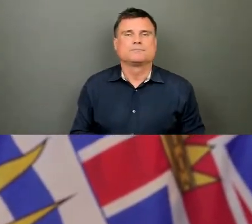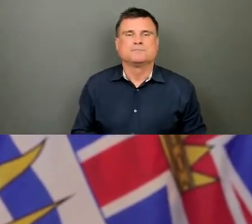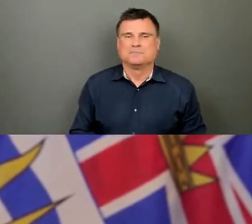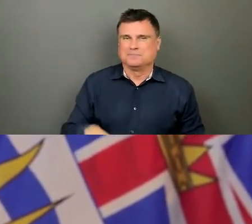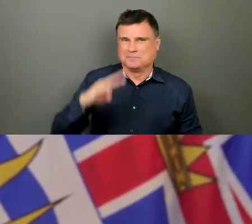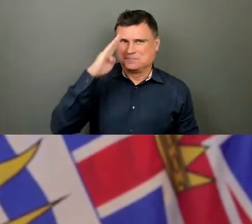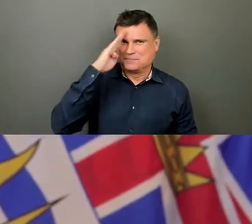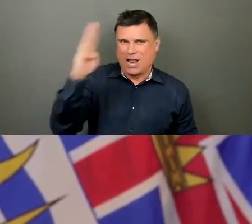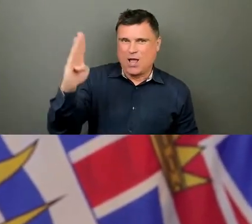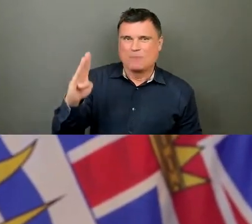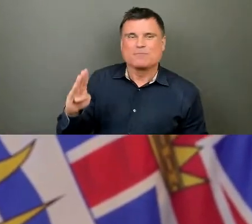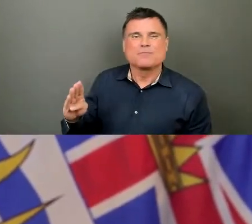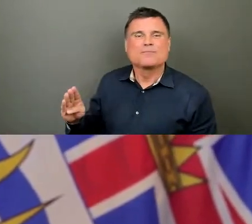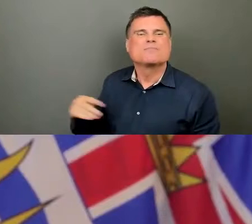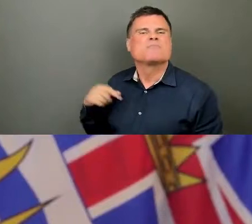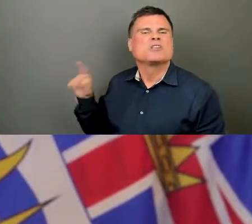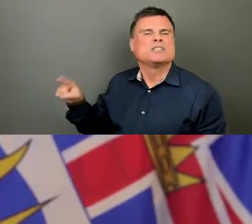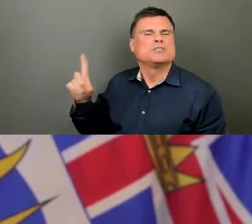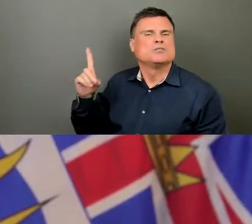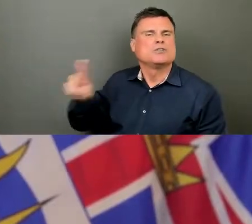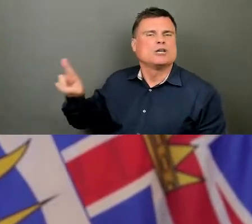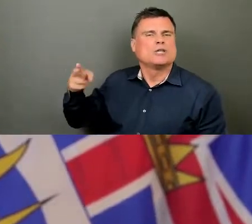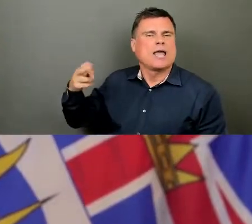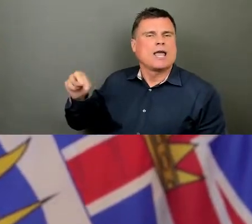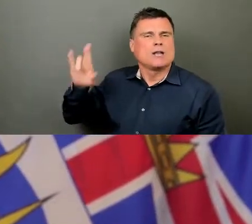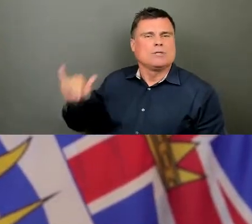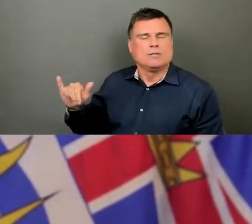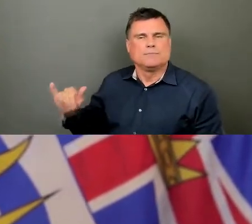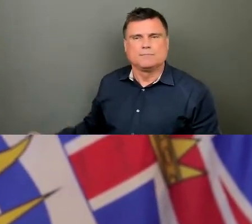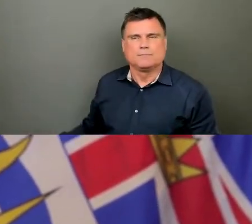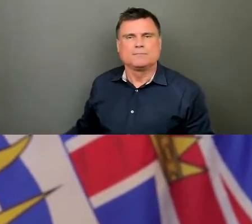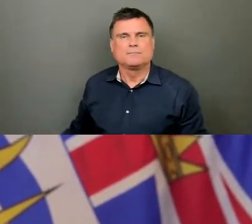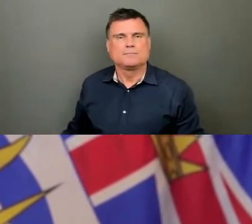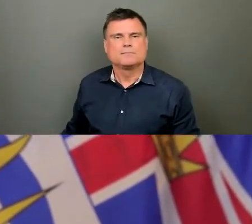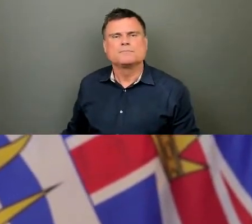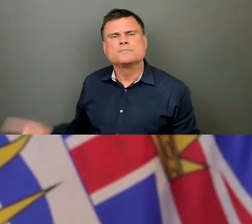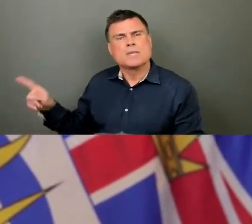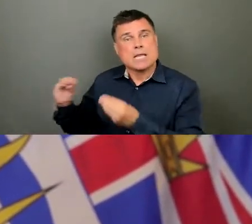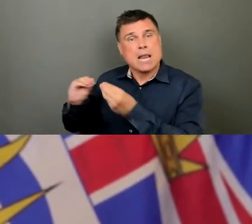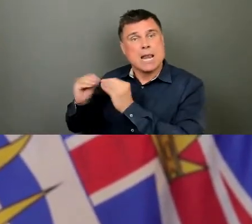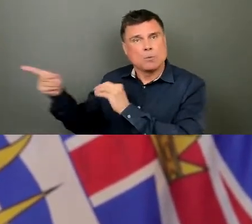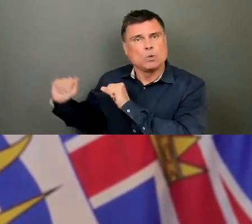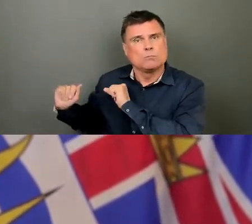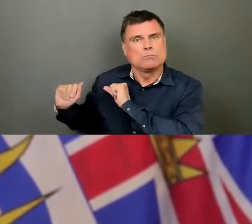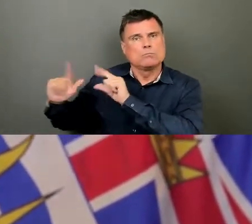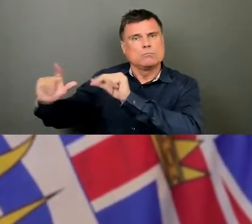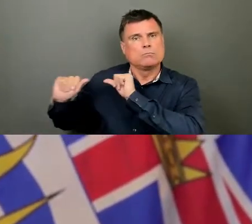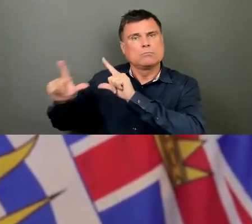Hi there, Dr. Henry. I'm just wondering, this model that you have with the moderate